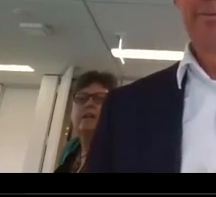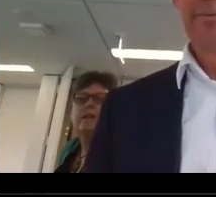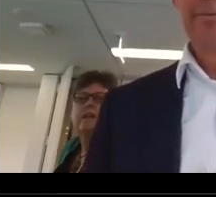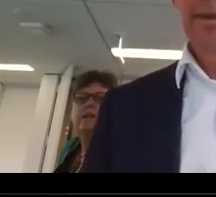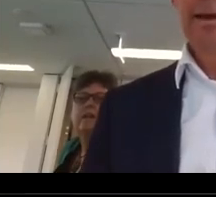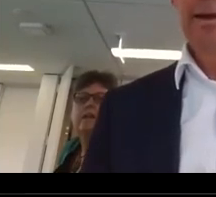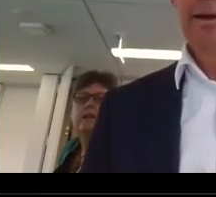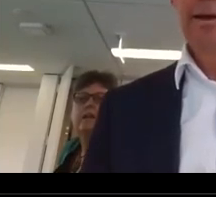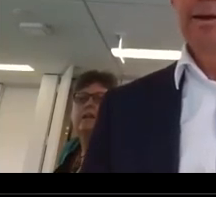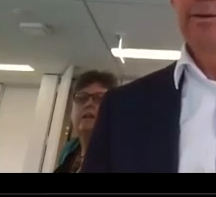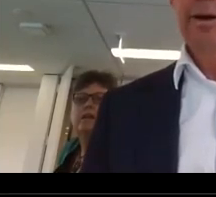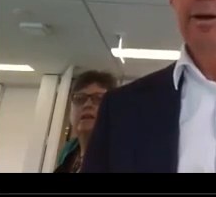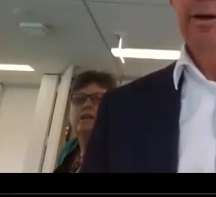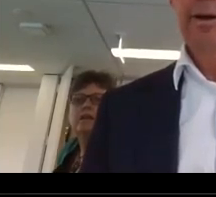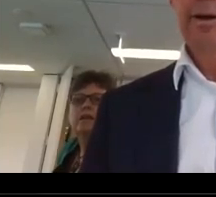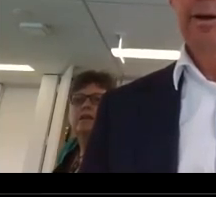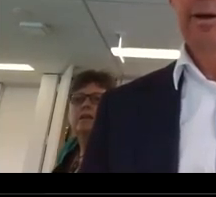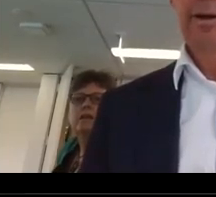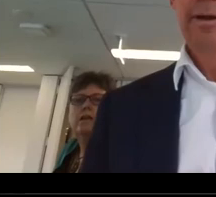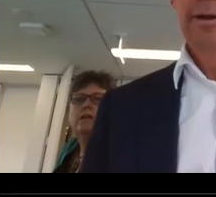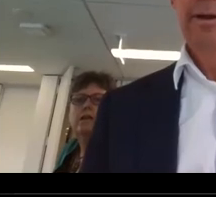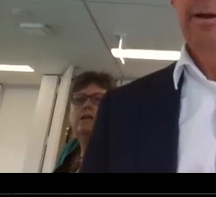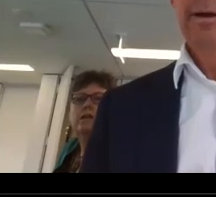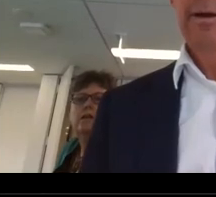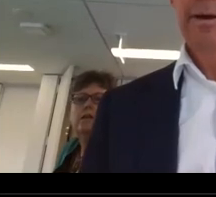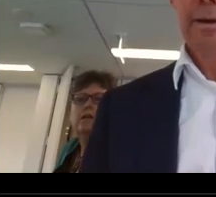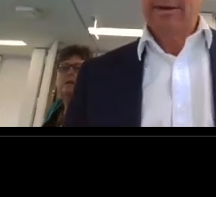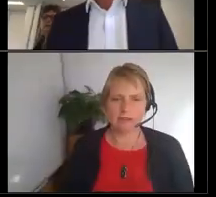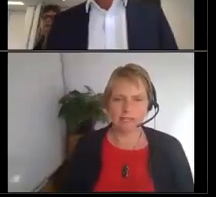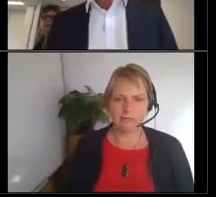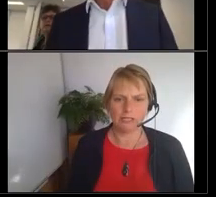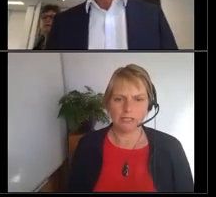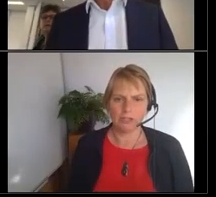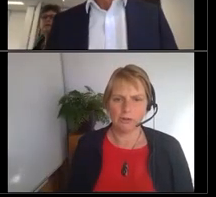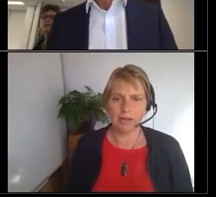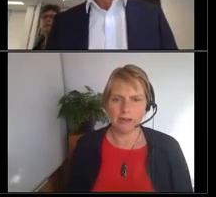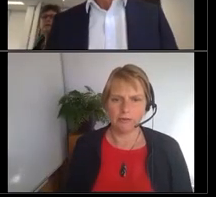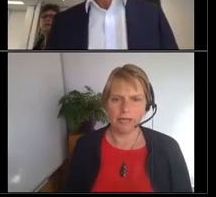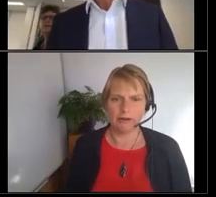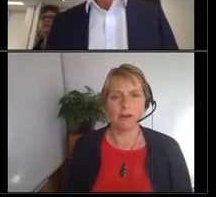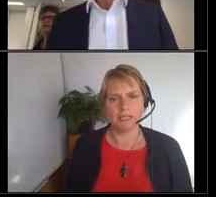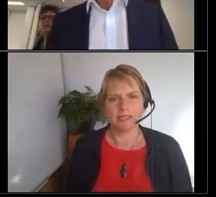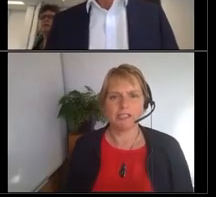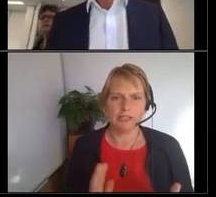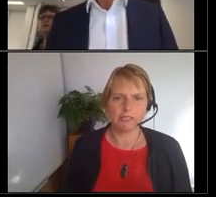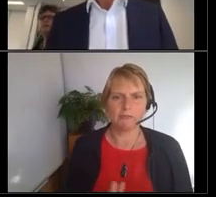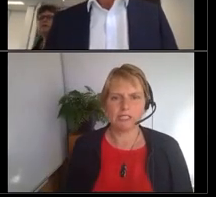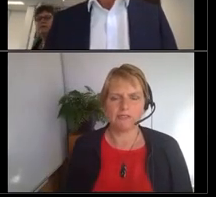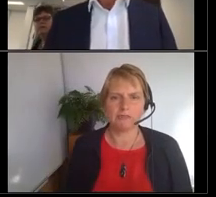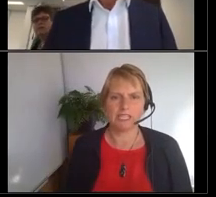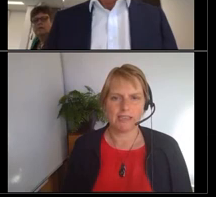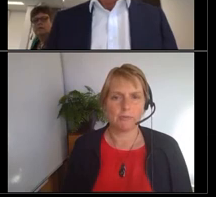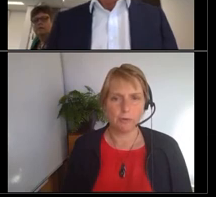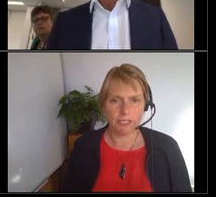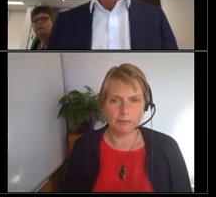So just before we close, could you bring up the slide deck again, Olivia? We'd like to show you how you can. Oh, yes. So there were some